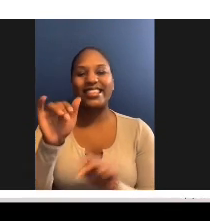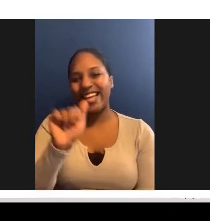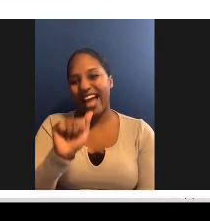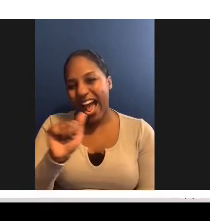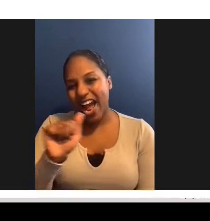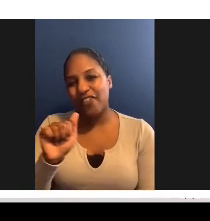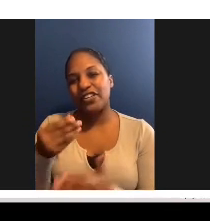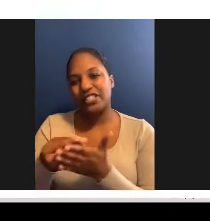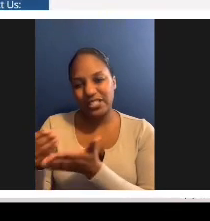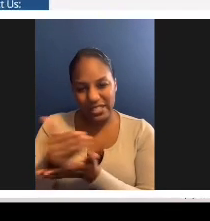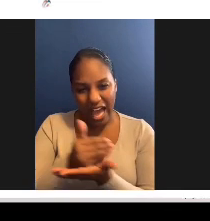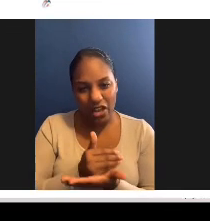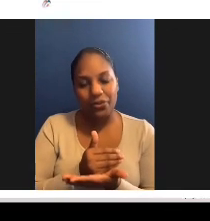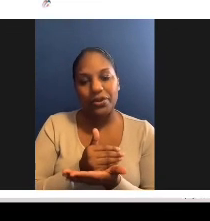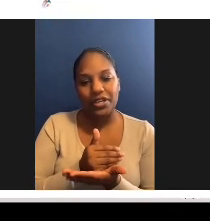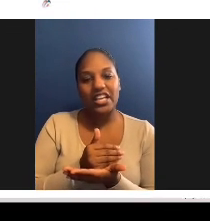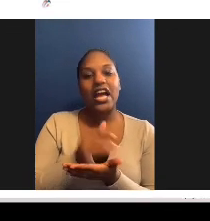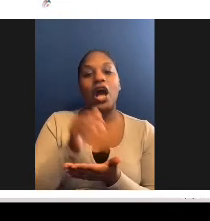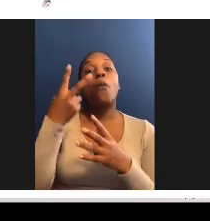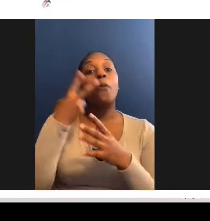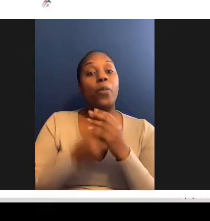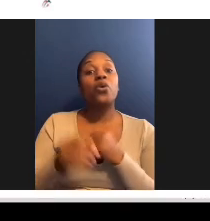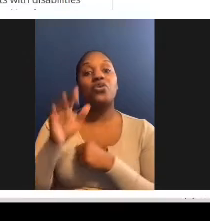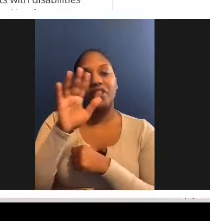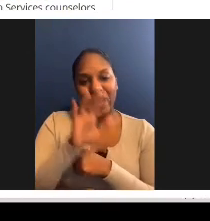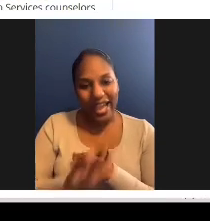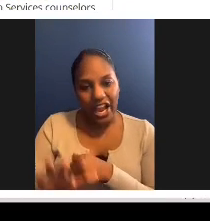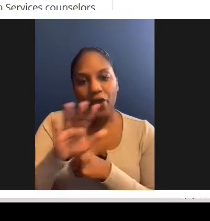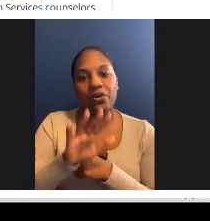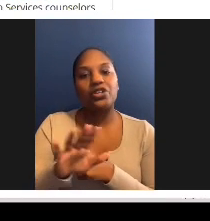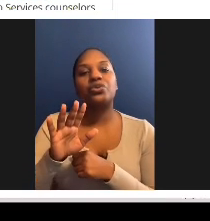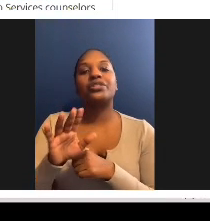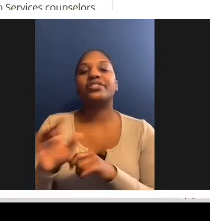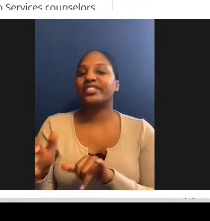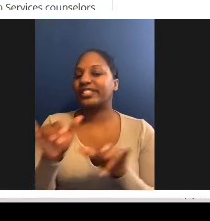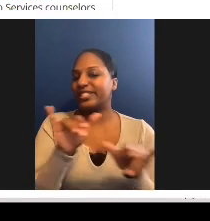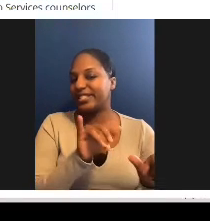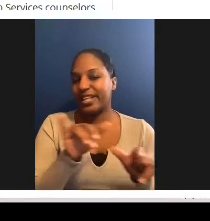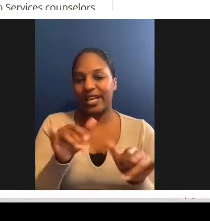So both of those areas will get you back to the same thing.